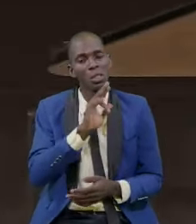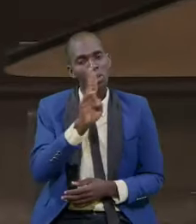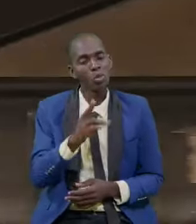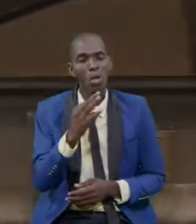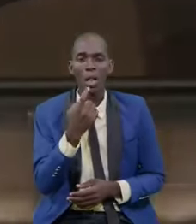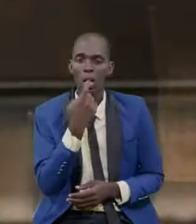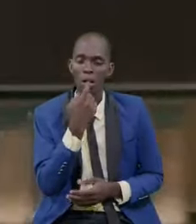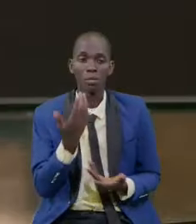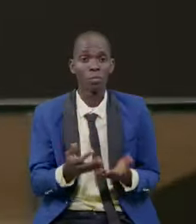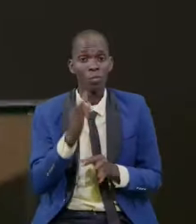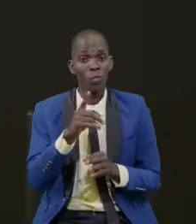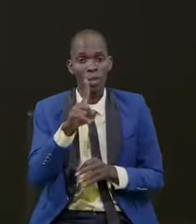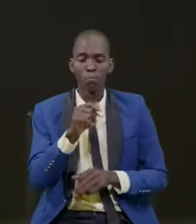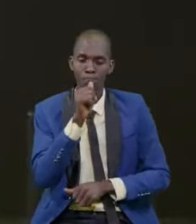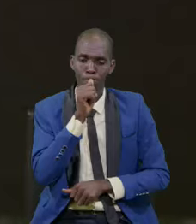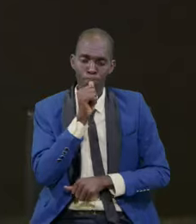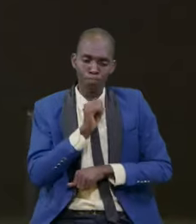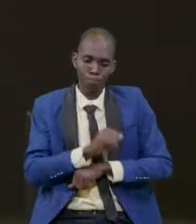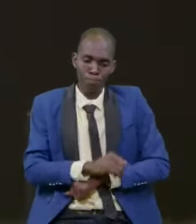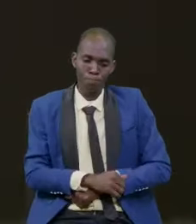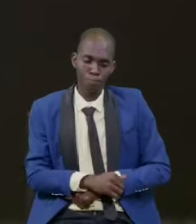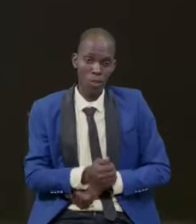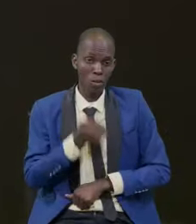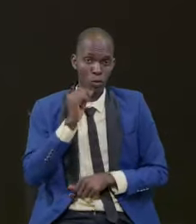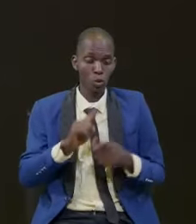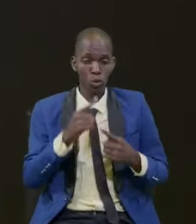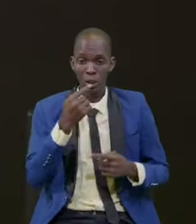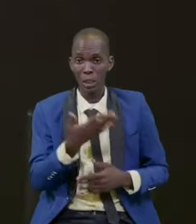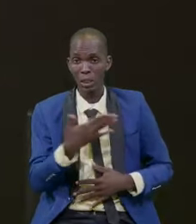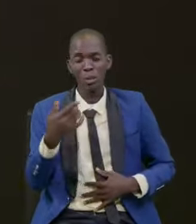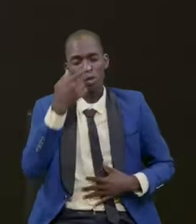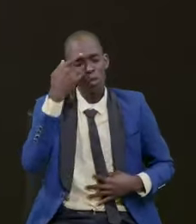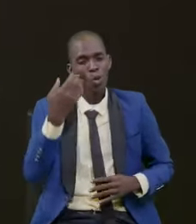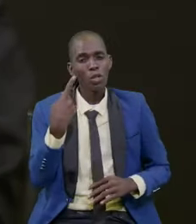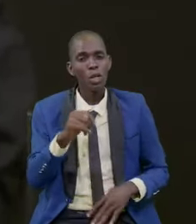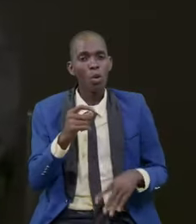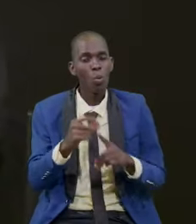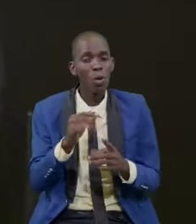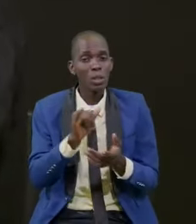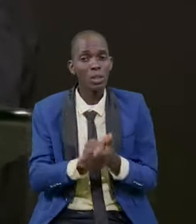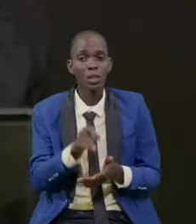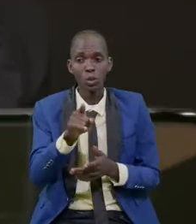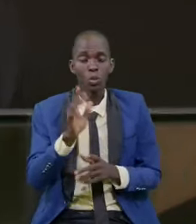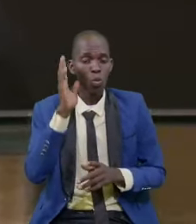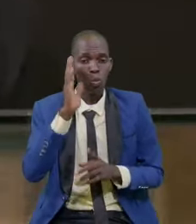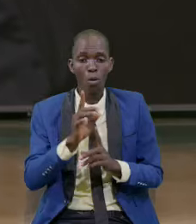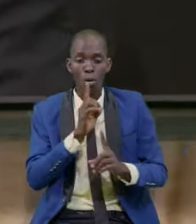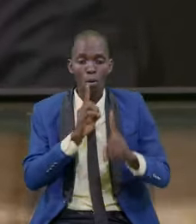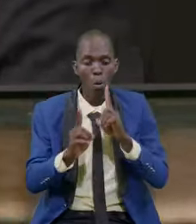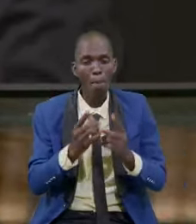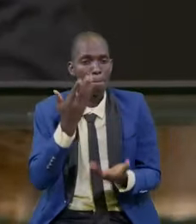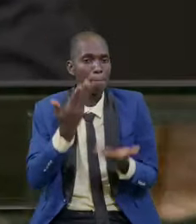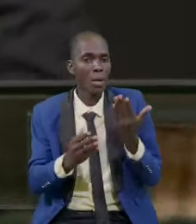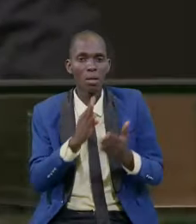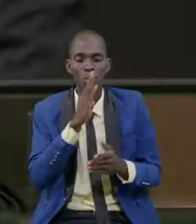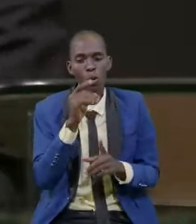you didn't say anything, because the words that come out, they may be words of deception.